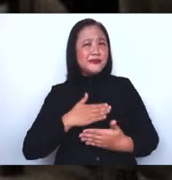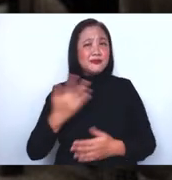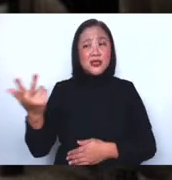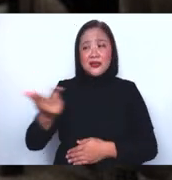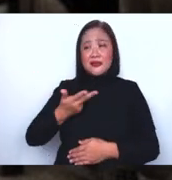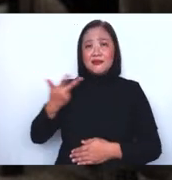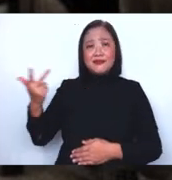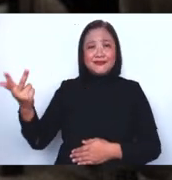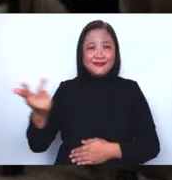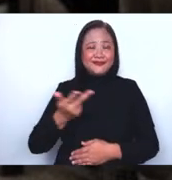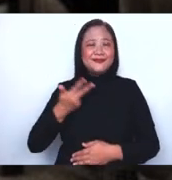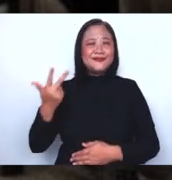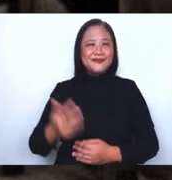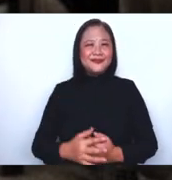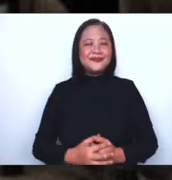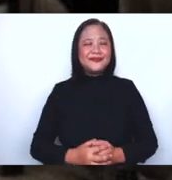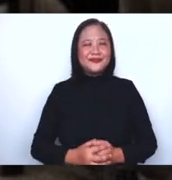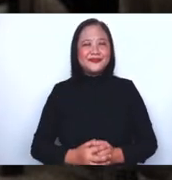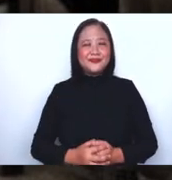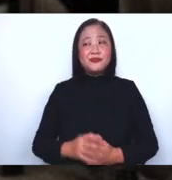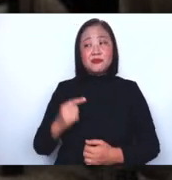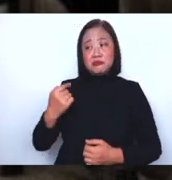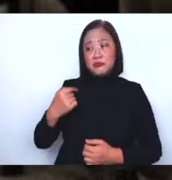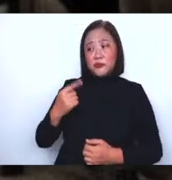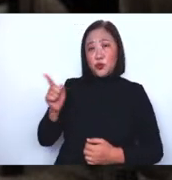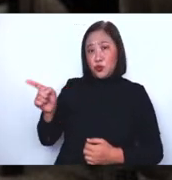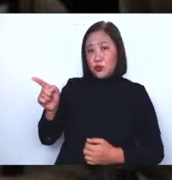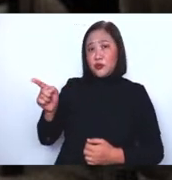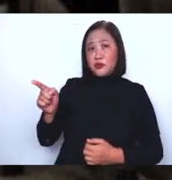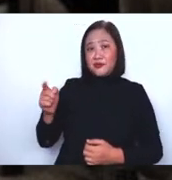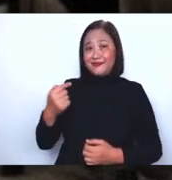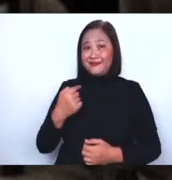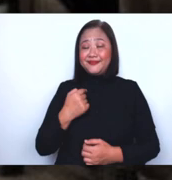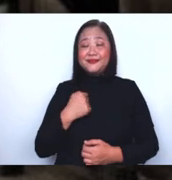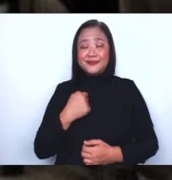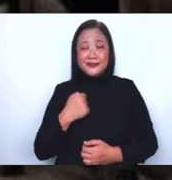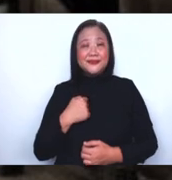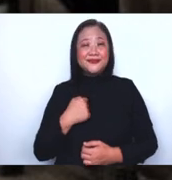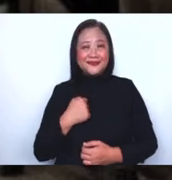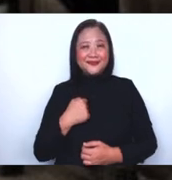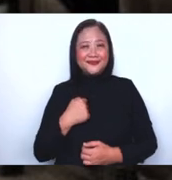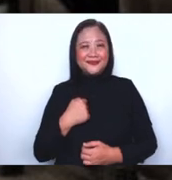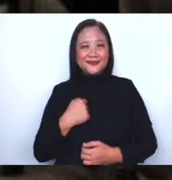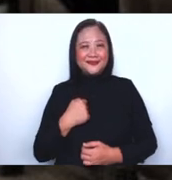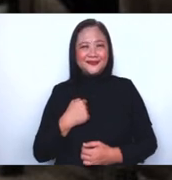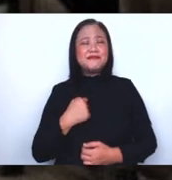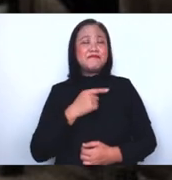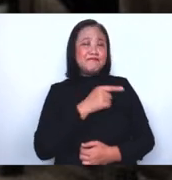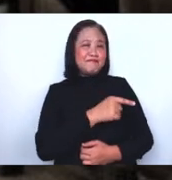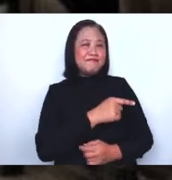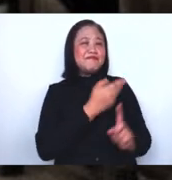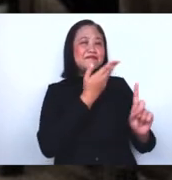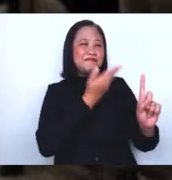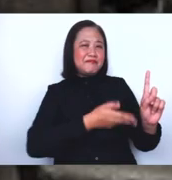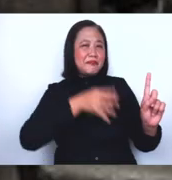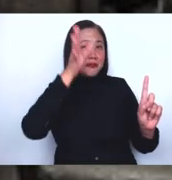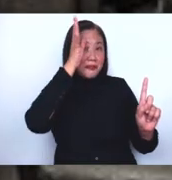us. You and I and Papa.